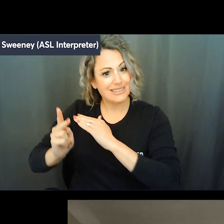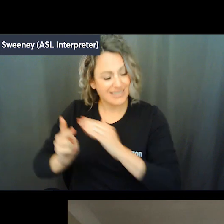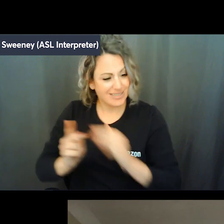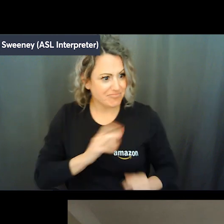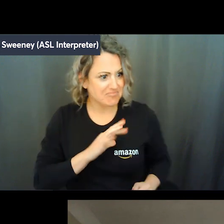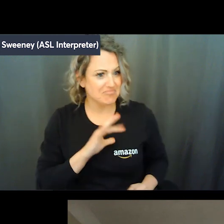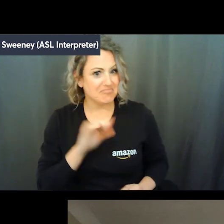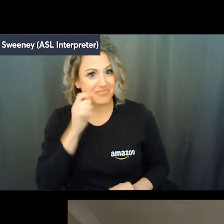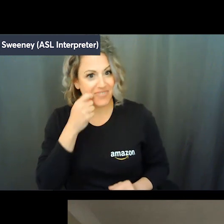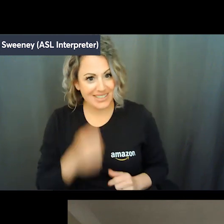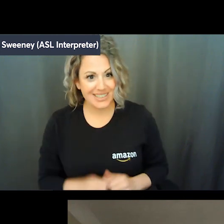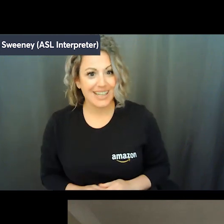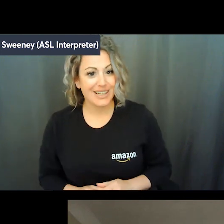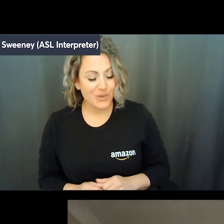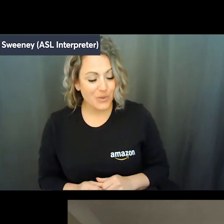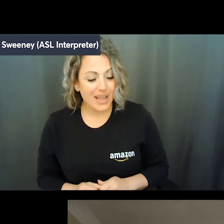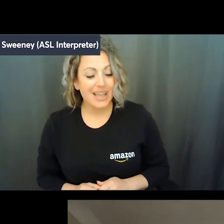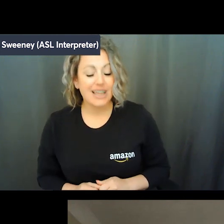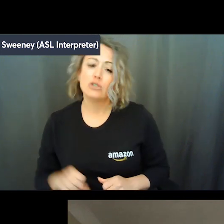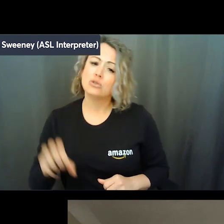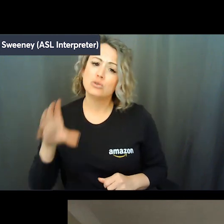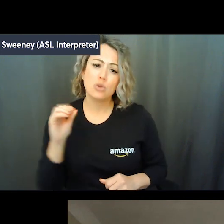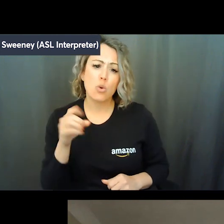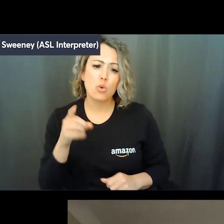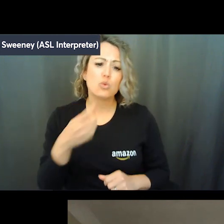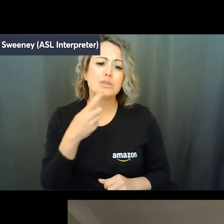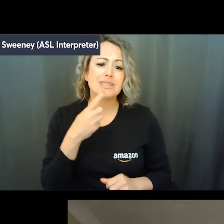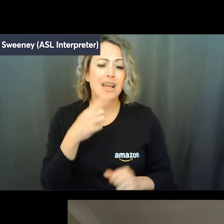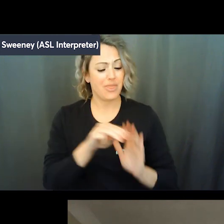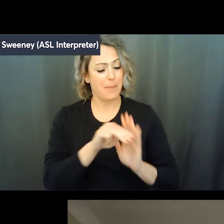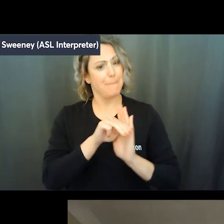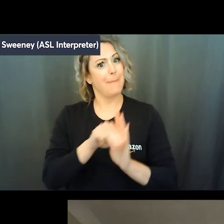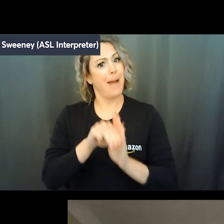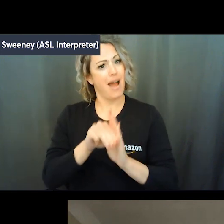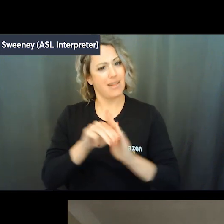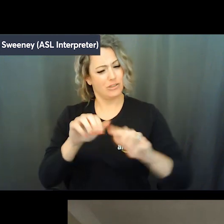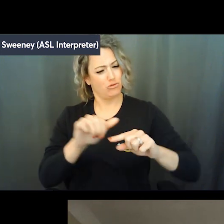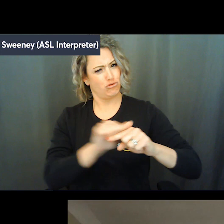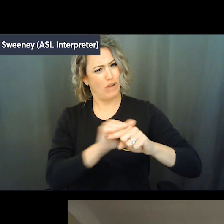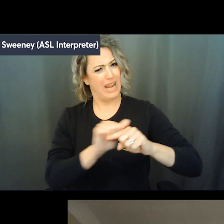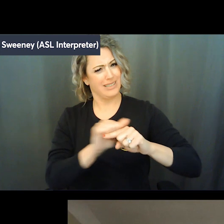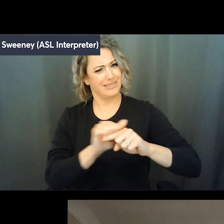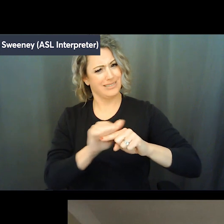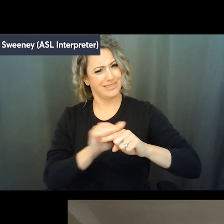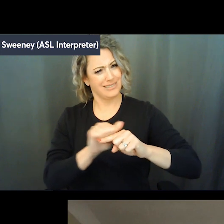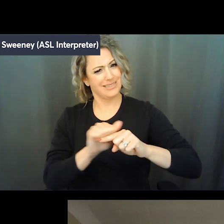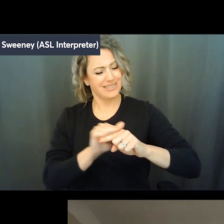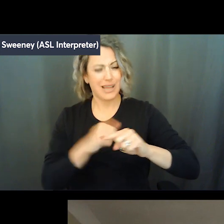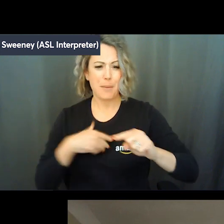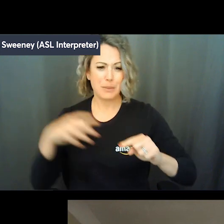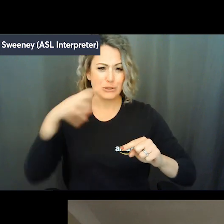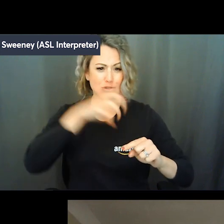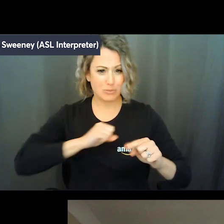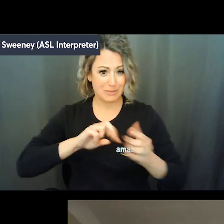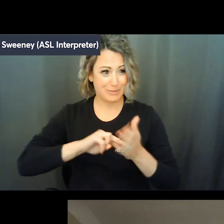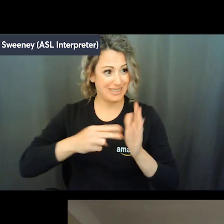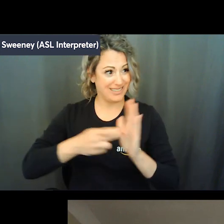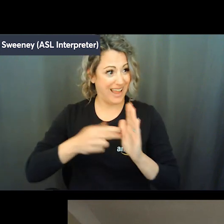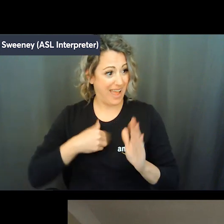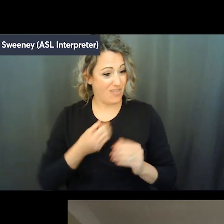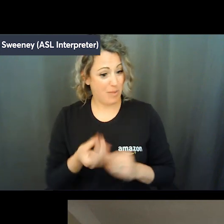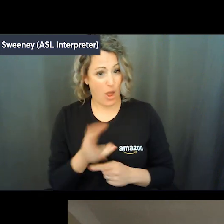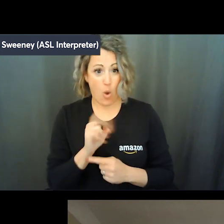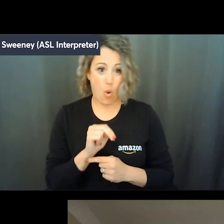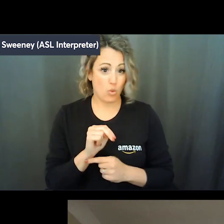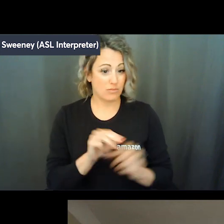Fascinating. So when you say the model has been trained, I'm assuming I could bring my own model to